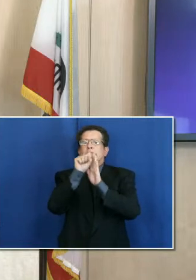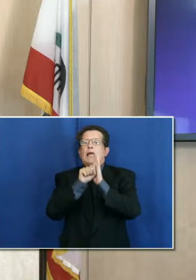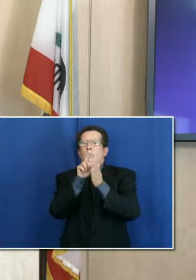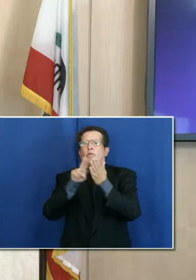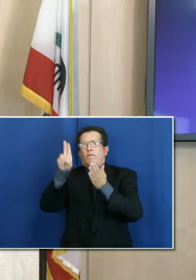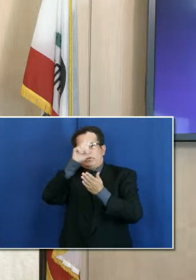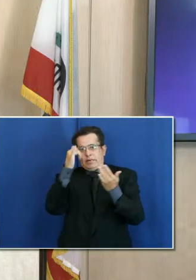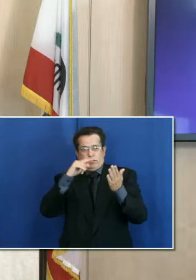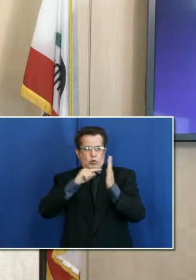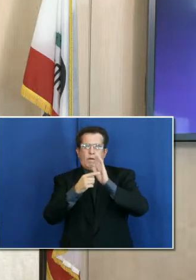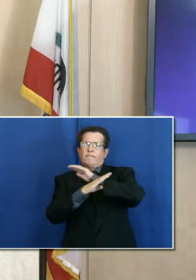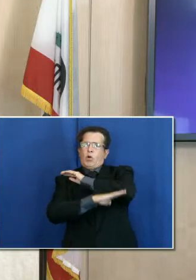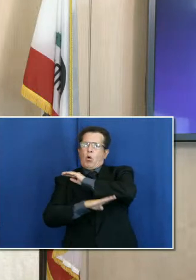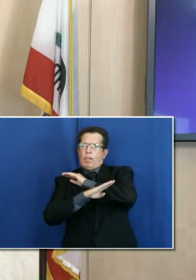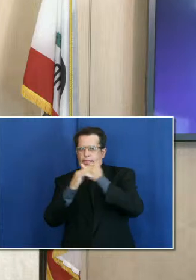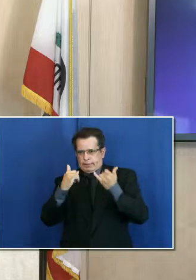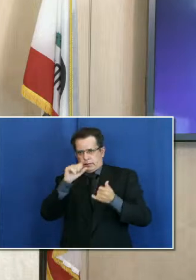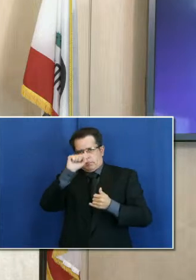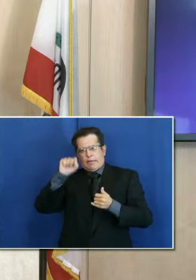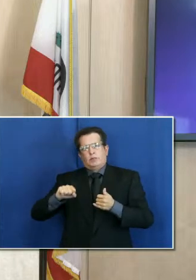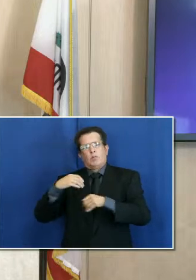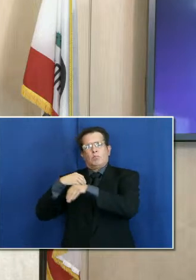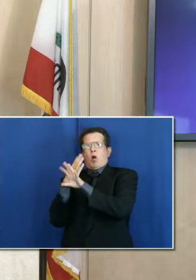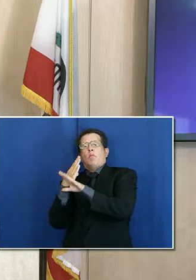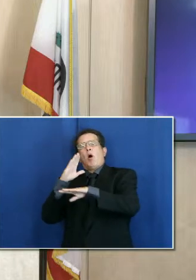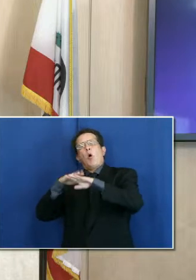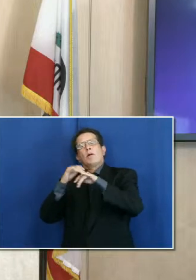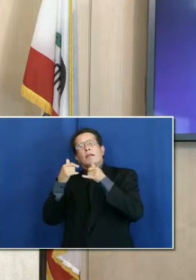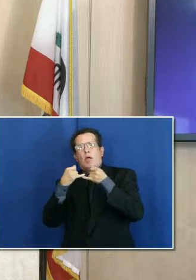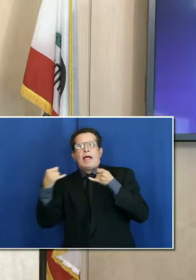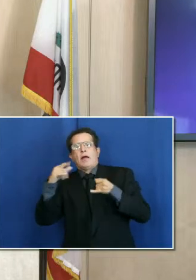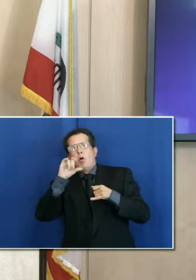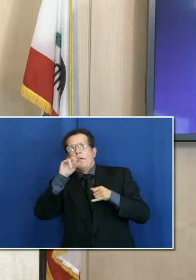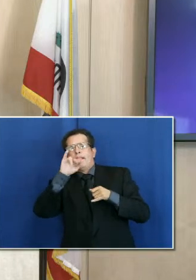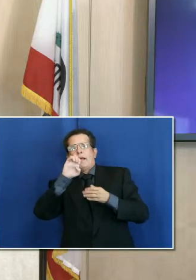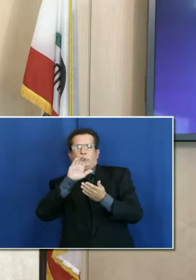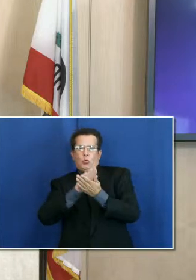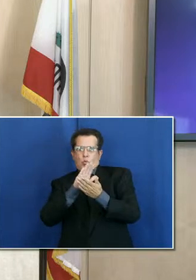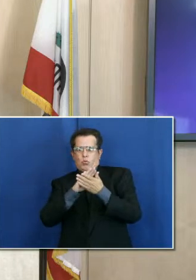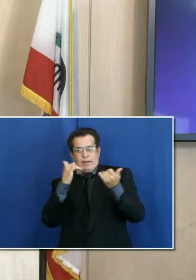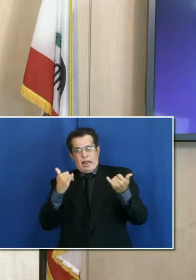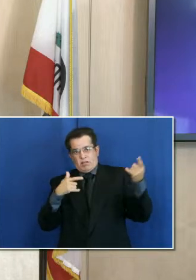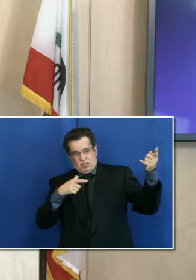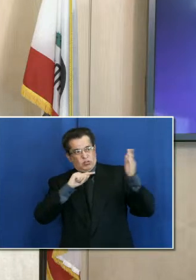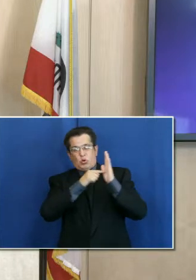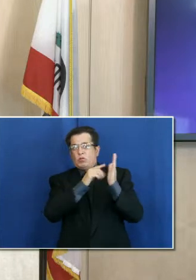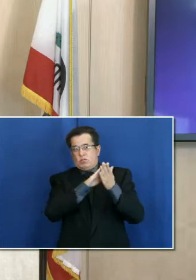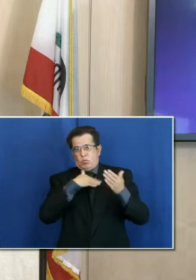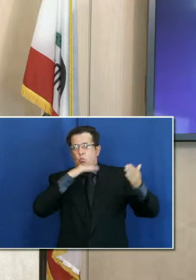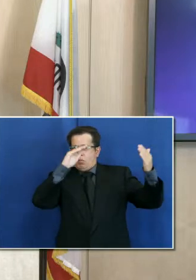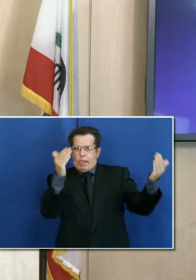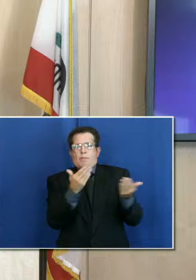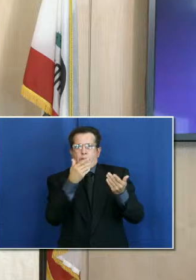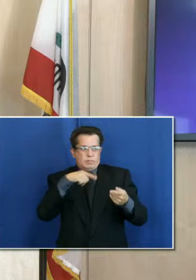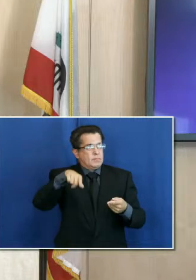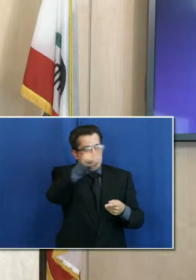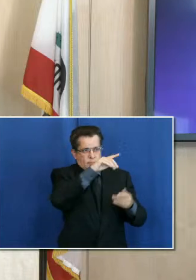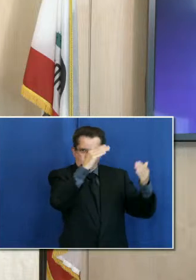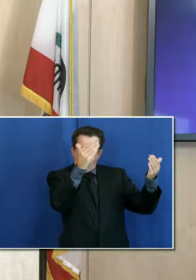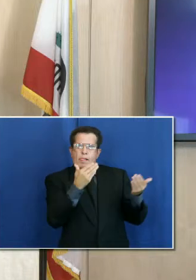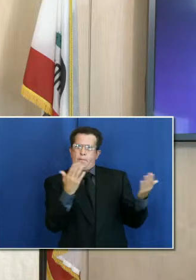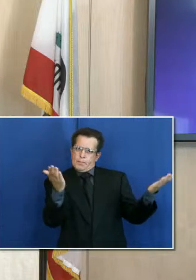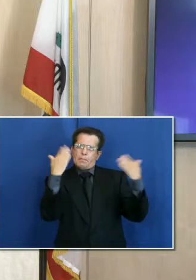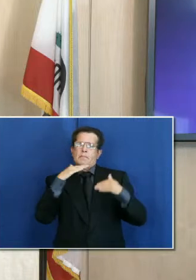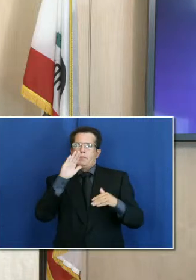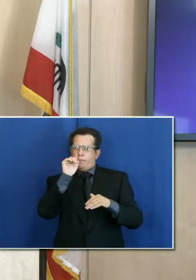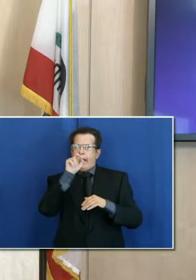this week with online classes. We welcome back those students who have returned for the school year, but we ask that